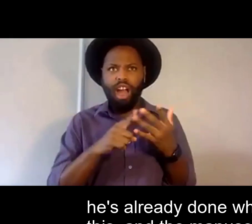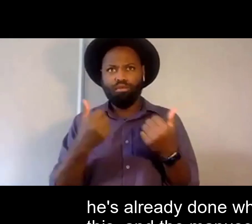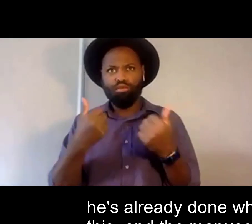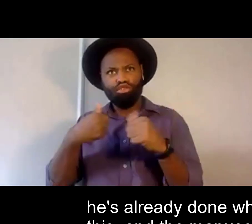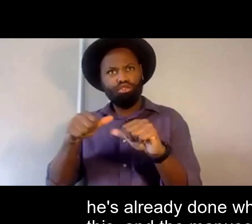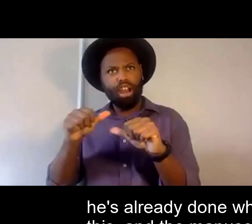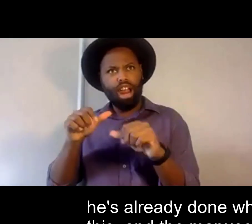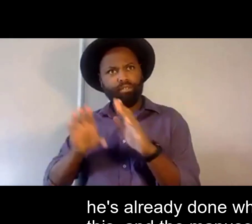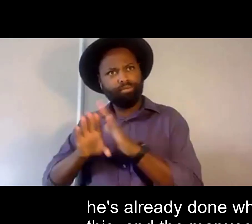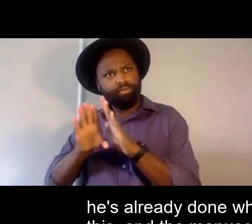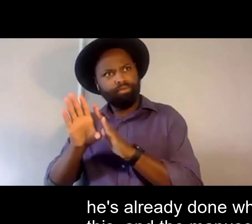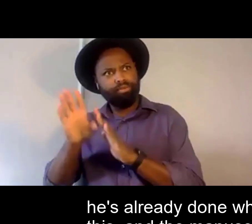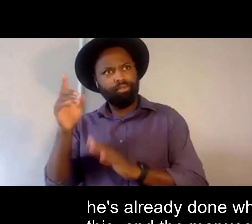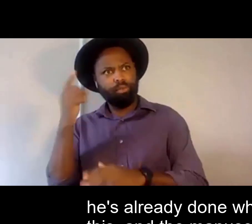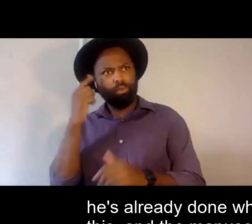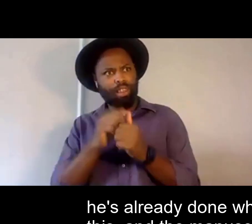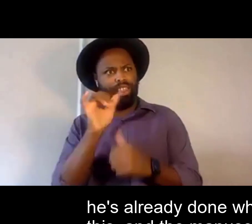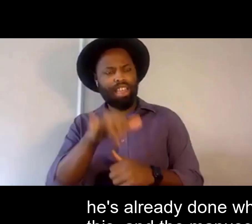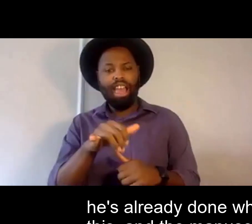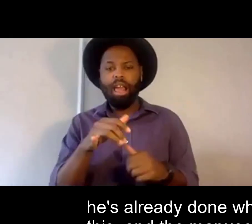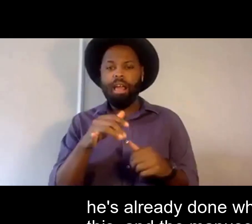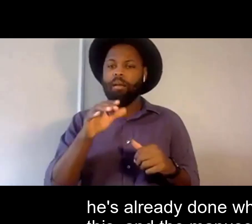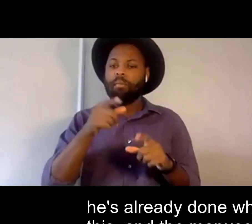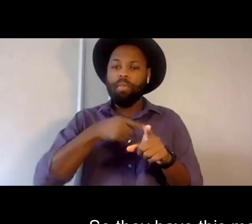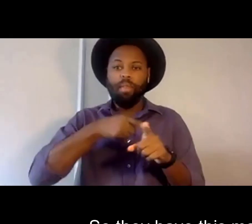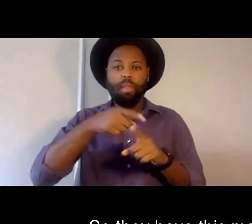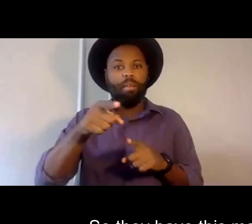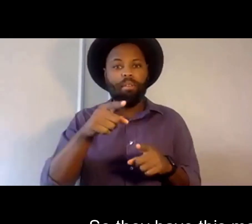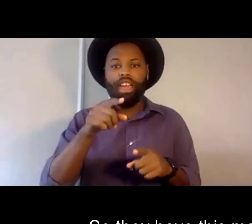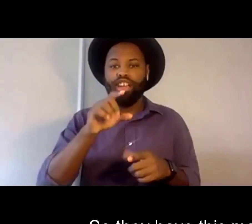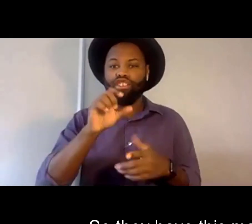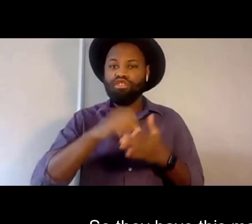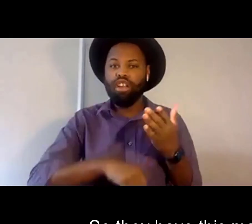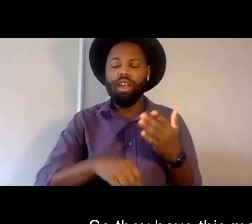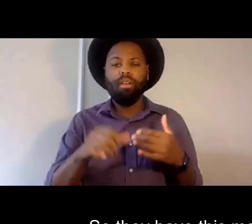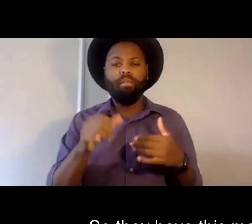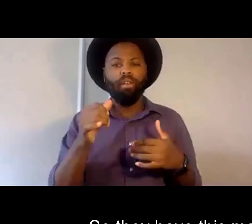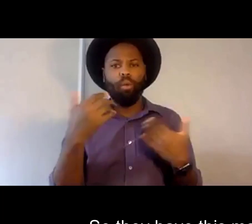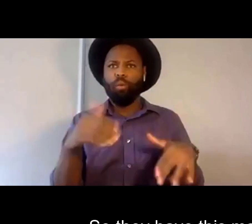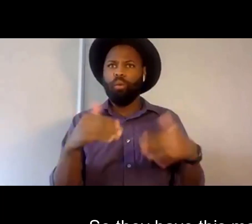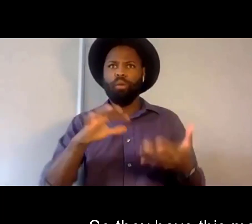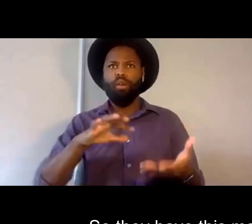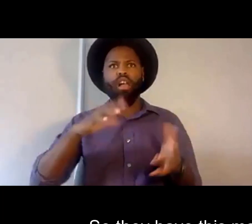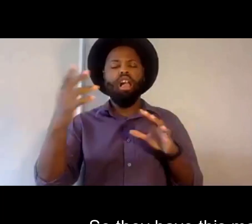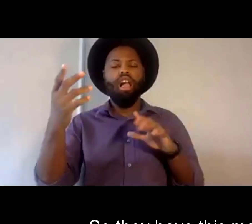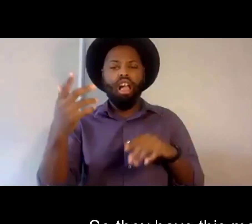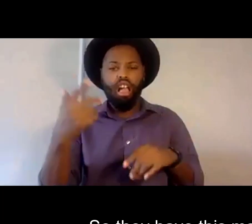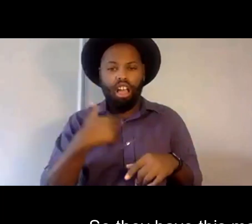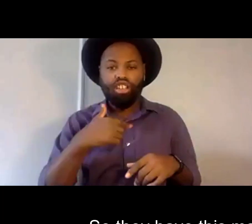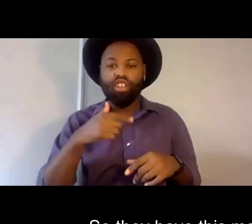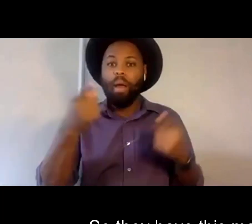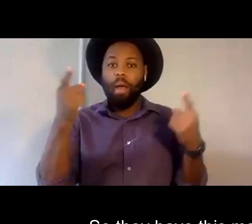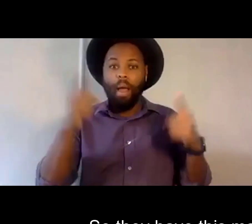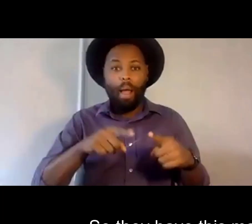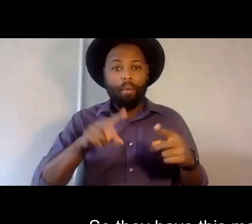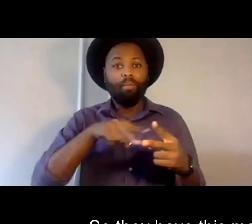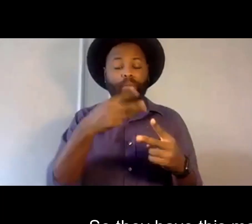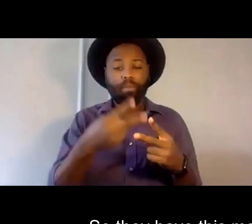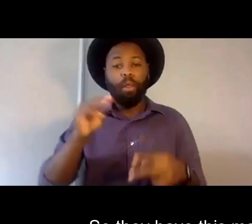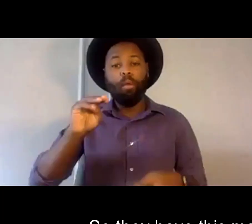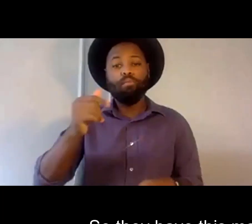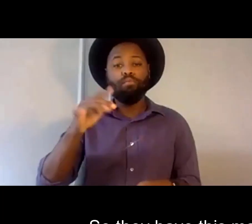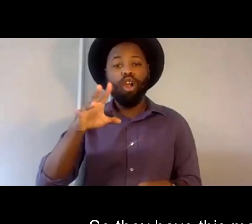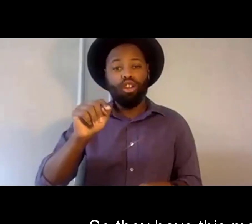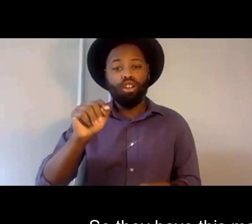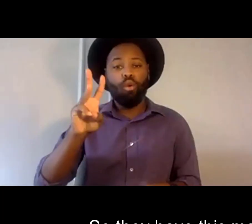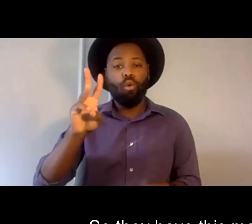and the manuscript is just sitting. So they have this manuscript at the Margaret Walker